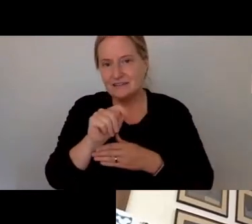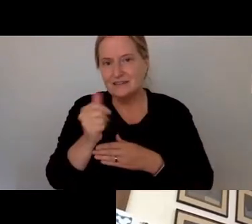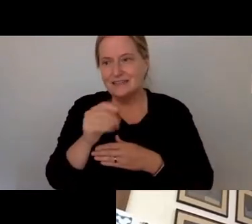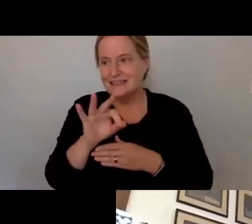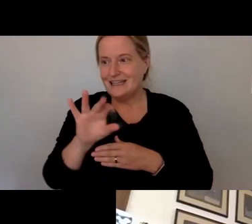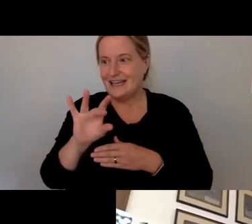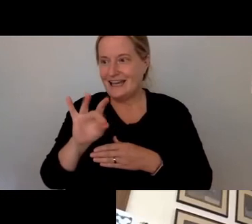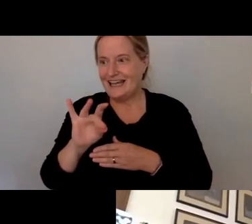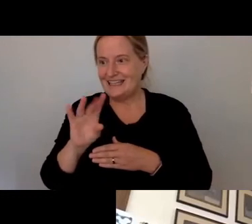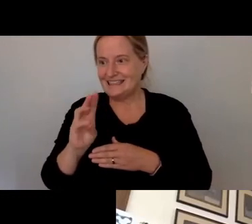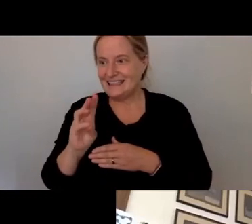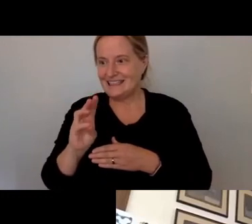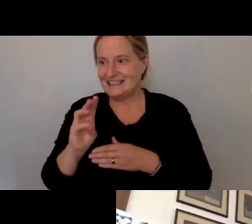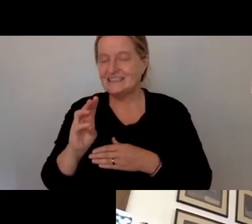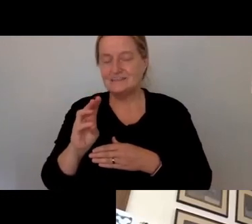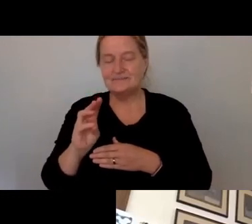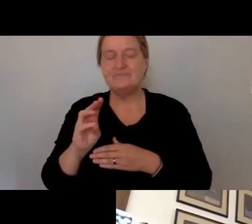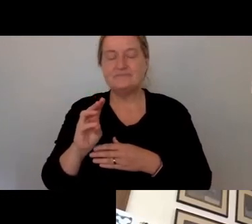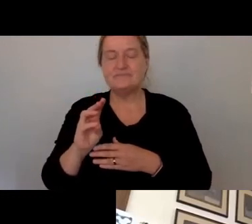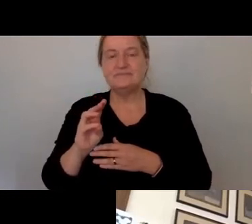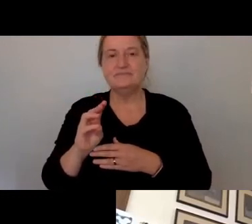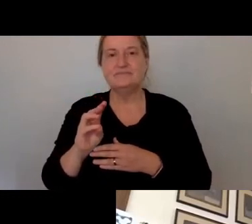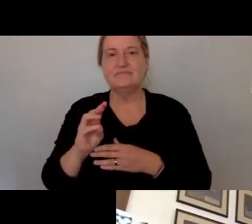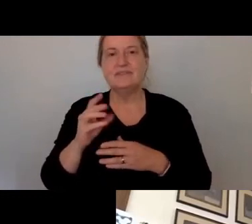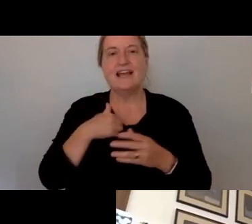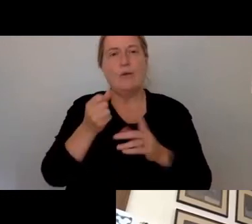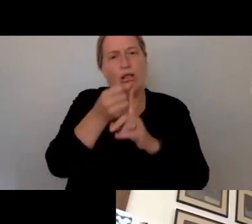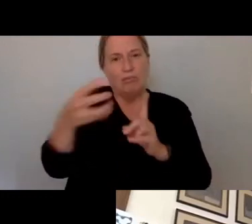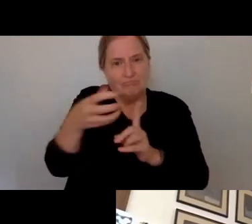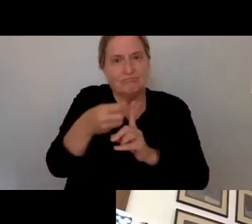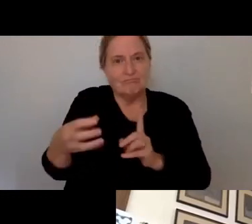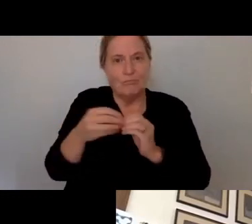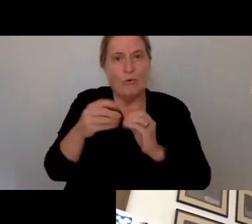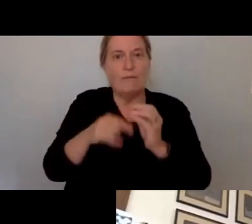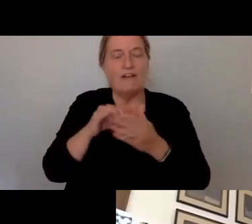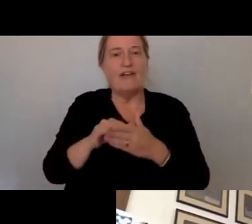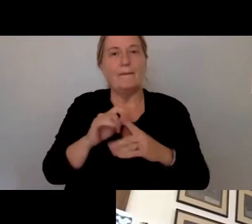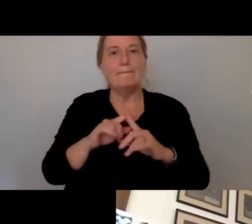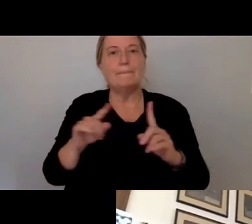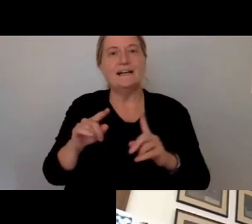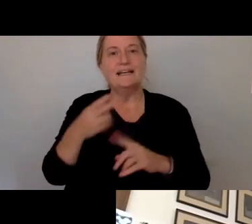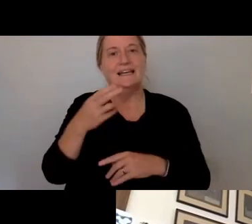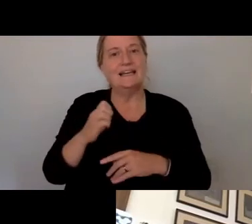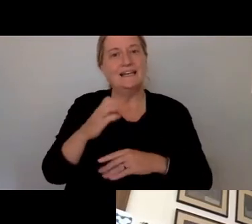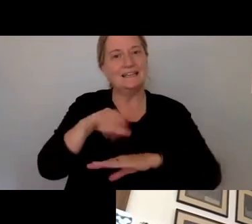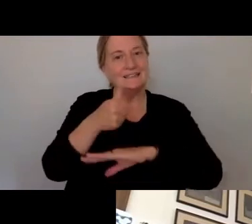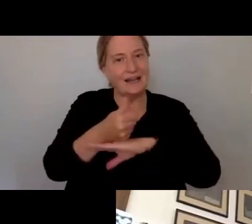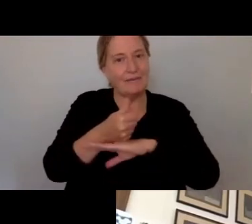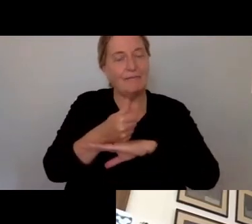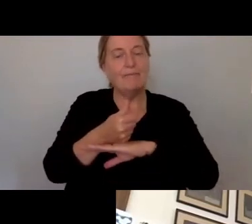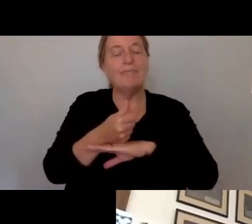at our Connect 700 program in Minnesota, and I'll go a little bit more deeper into that. But he established that when it was set